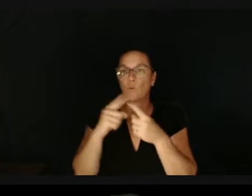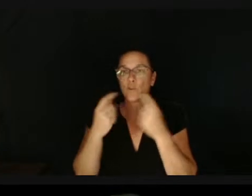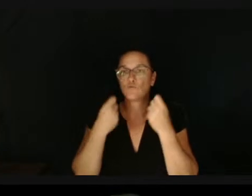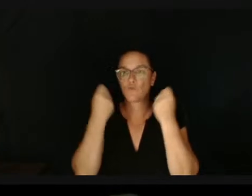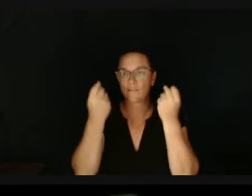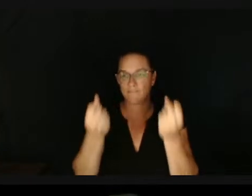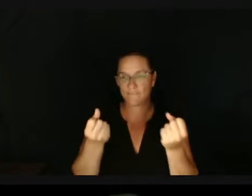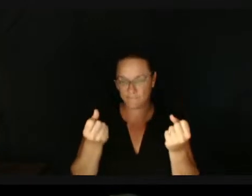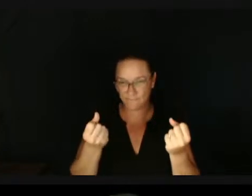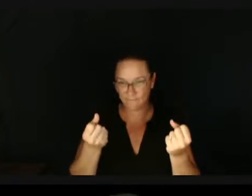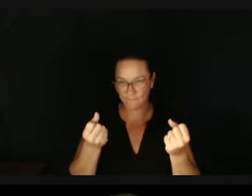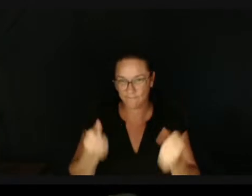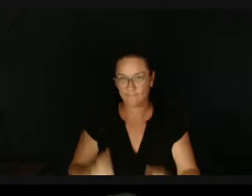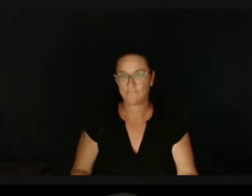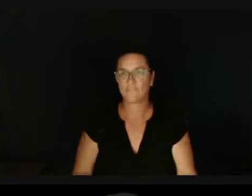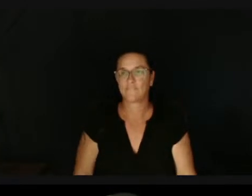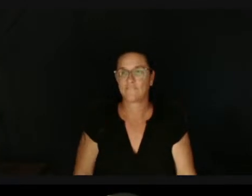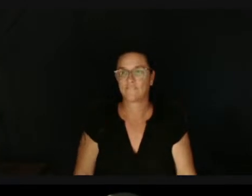highway.